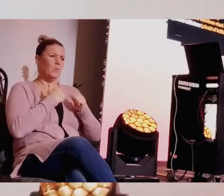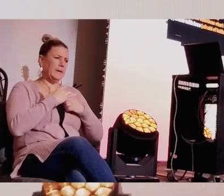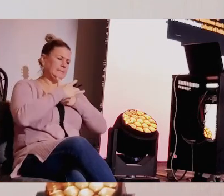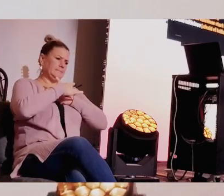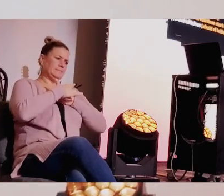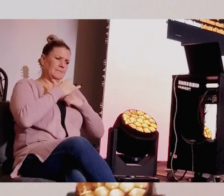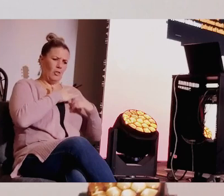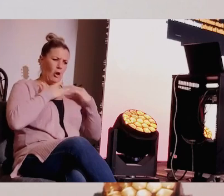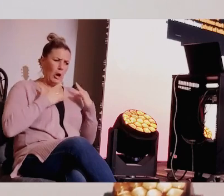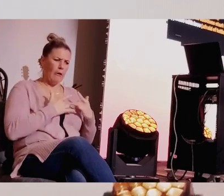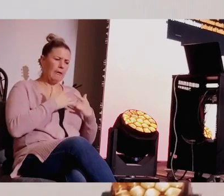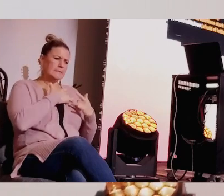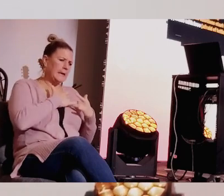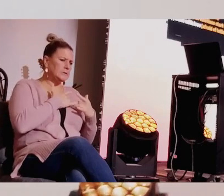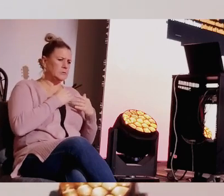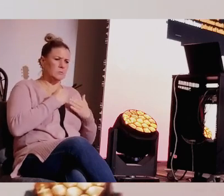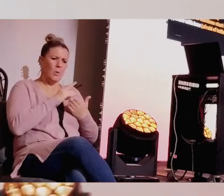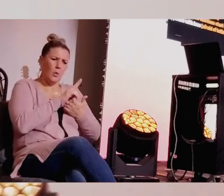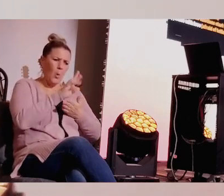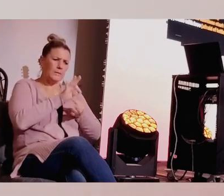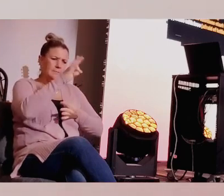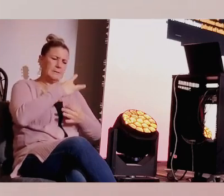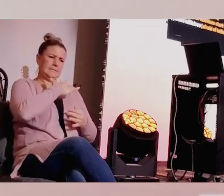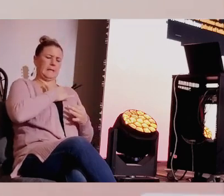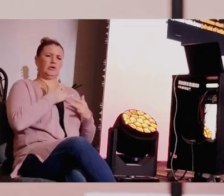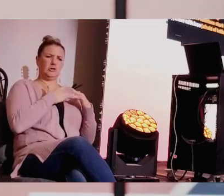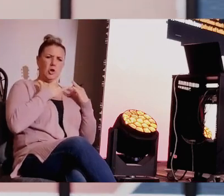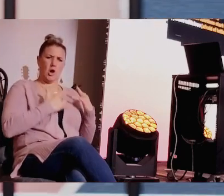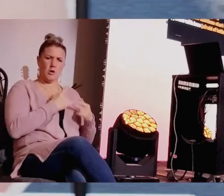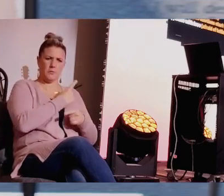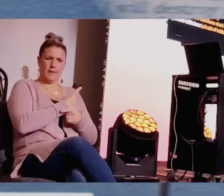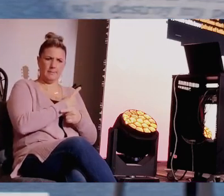the heart. He touches the heart. The Holy Spirit touches the heart, right?